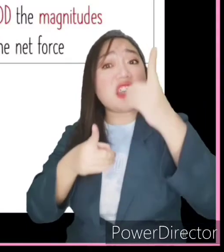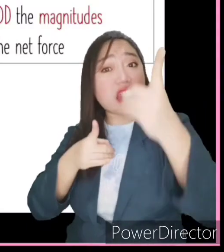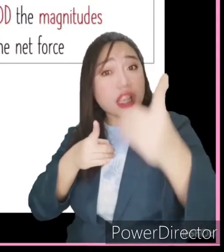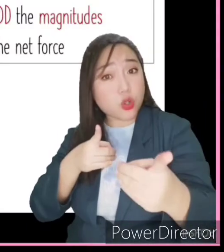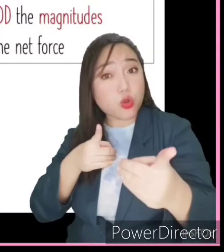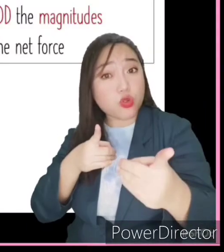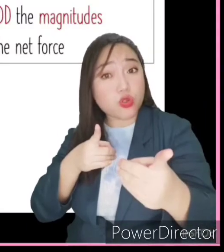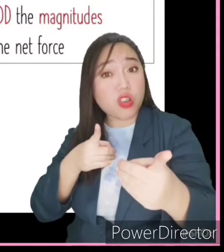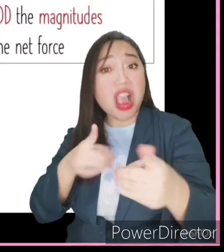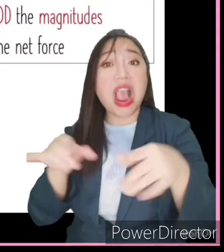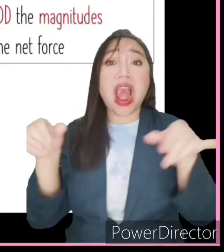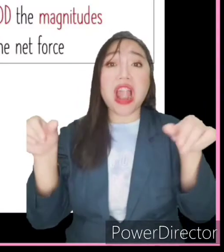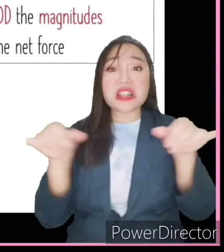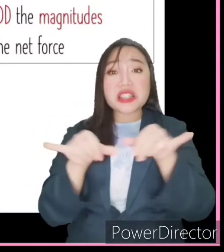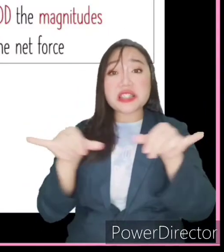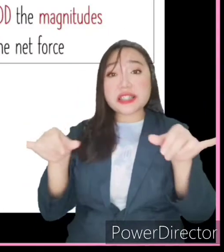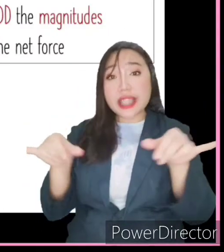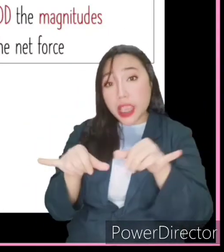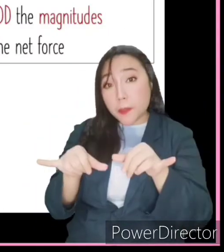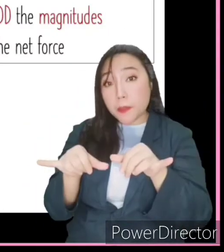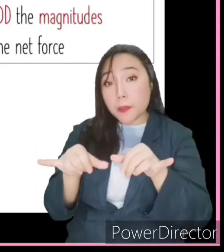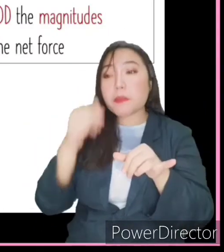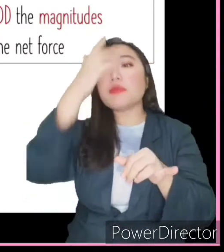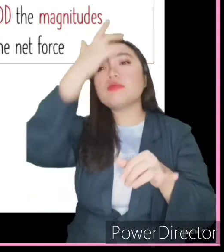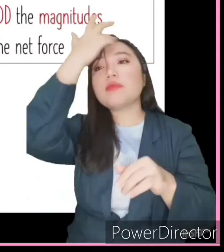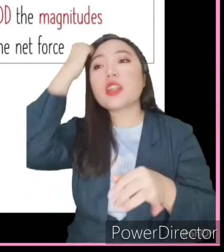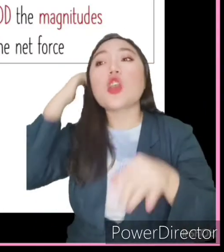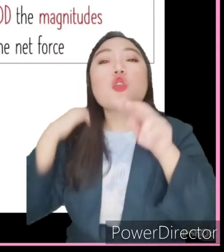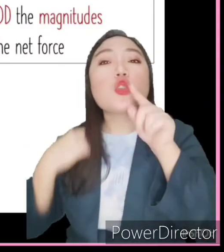Now, if the directions are the same,